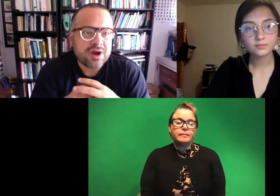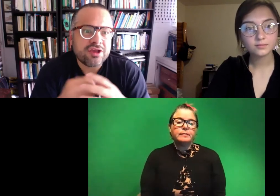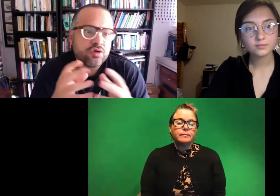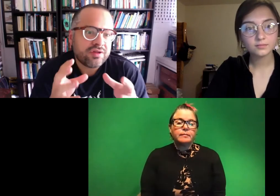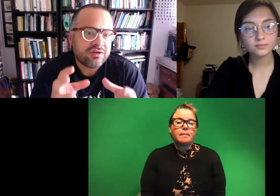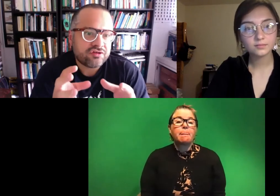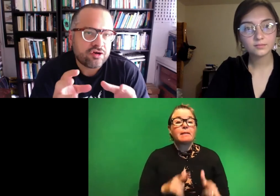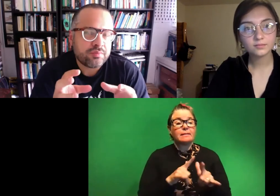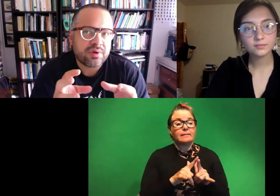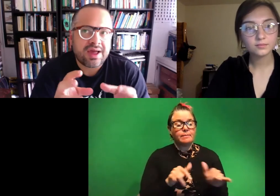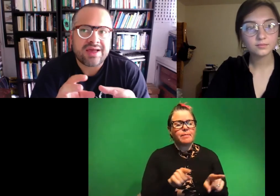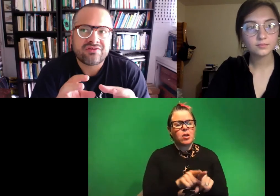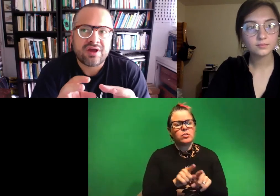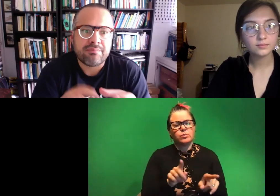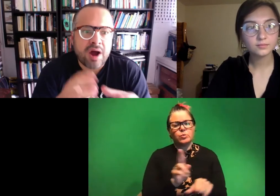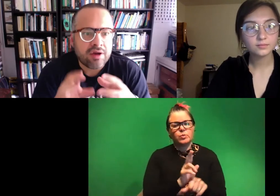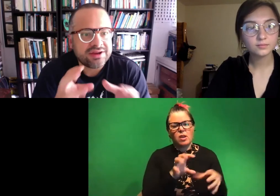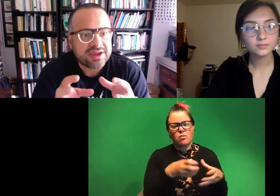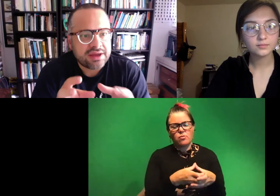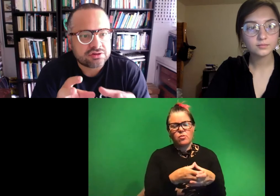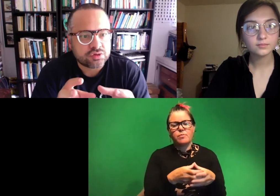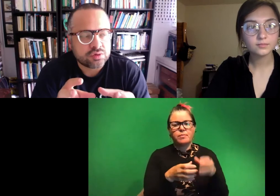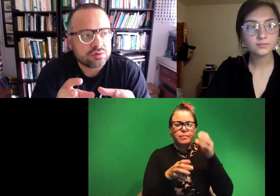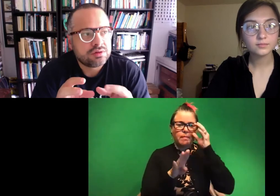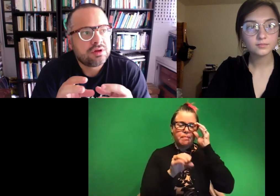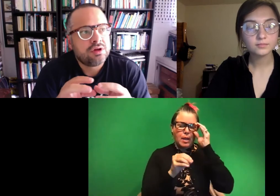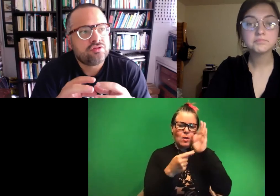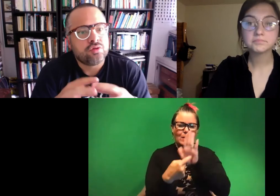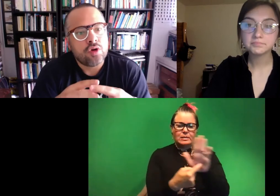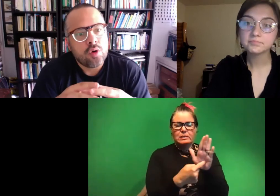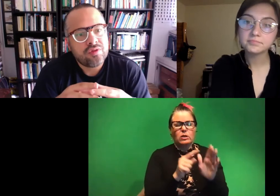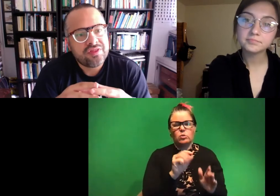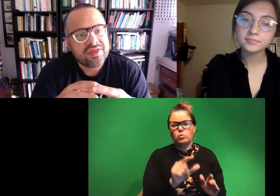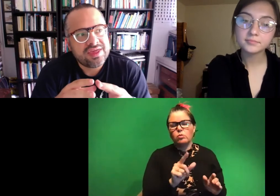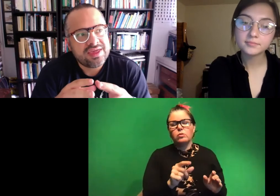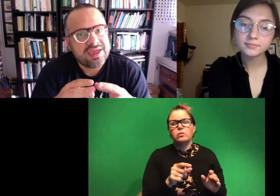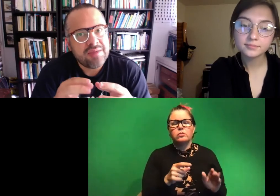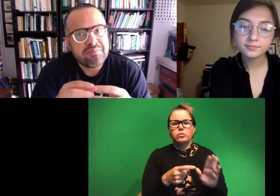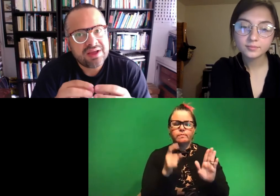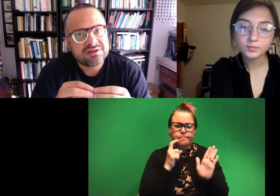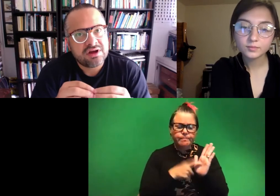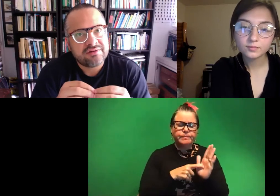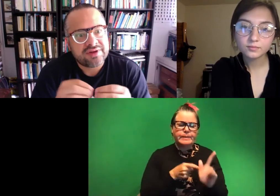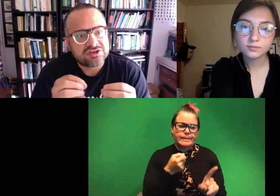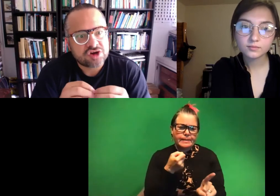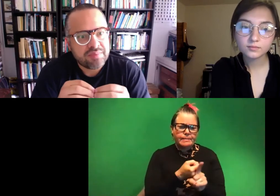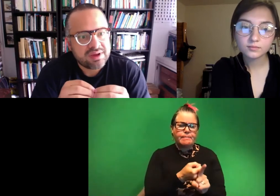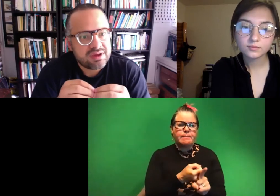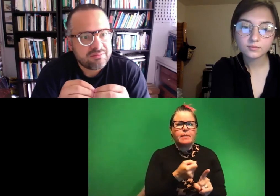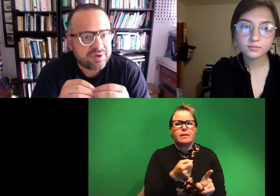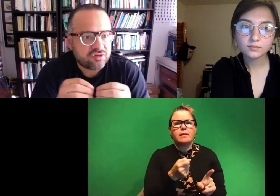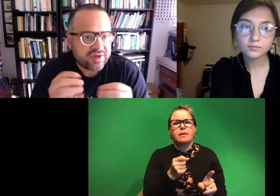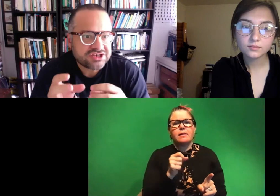we are using this group as a bioindicator tool to know the impact of